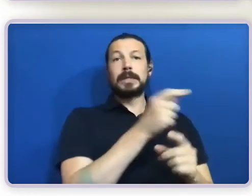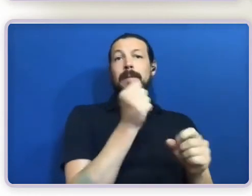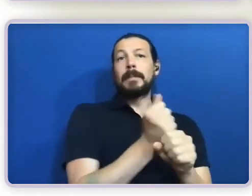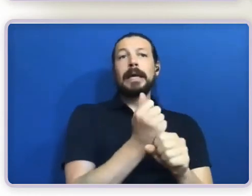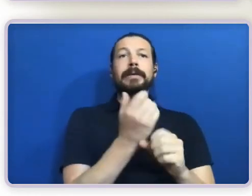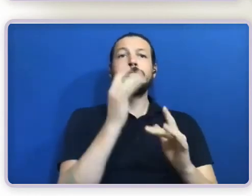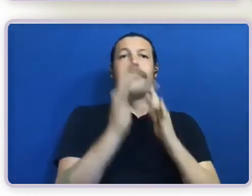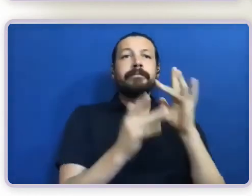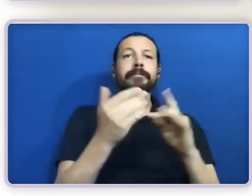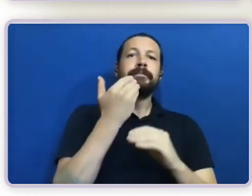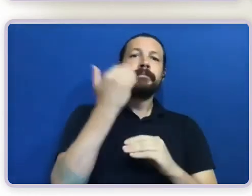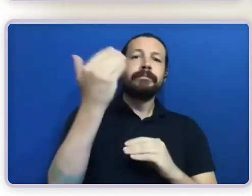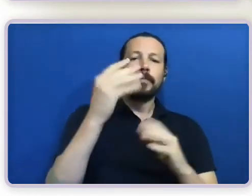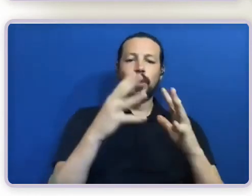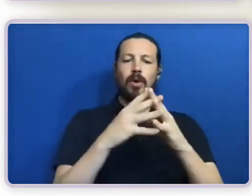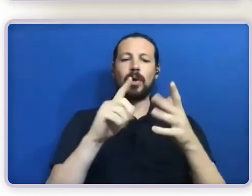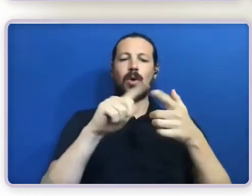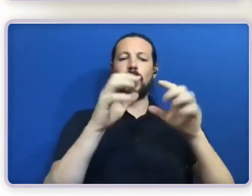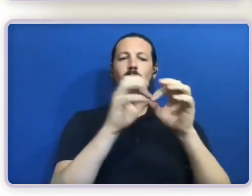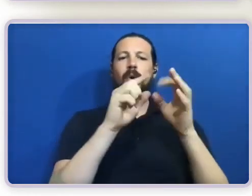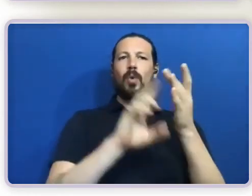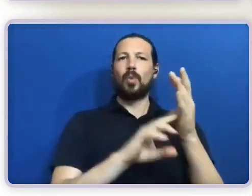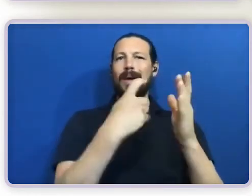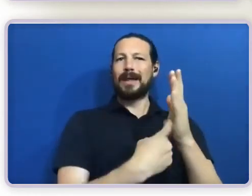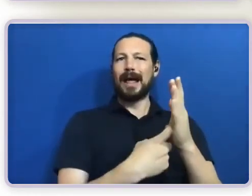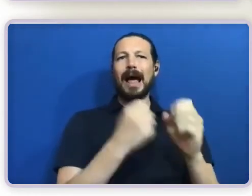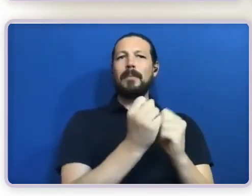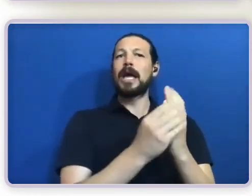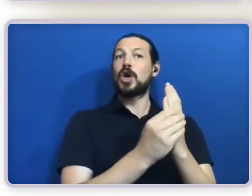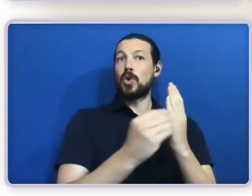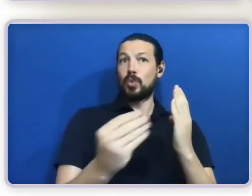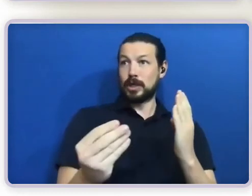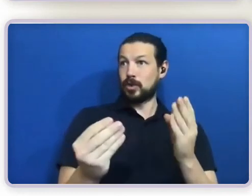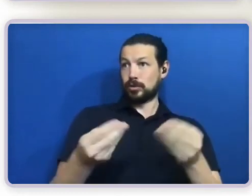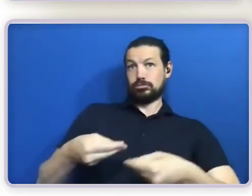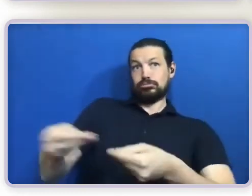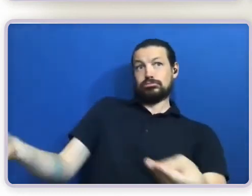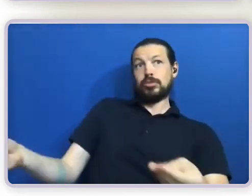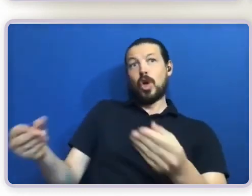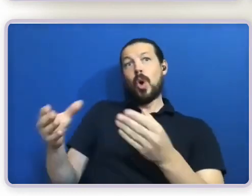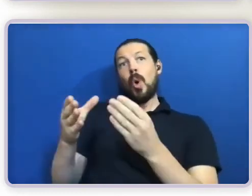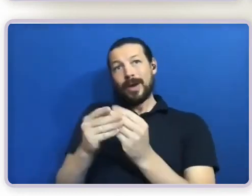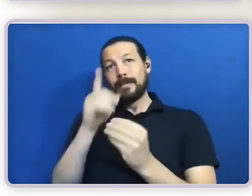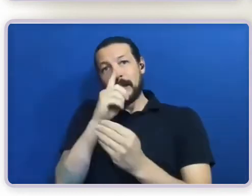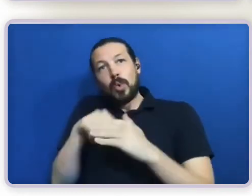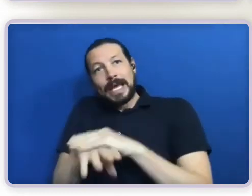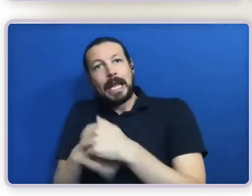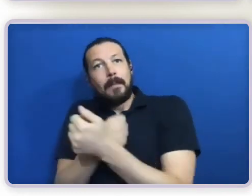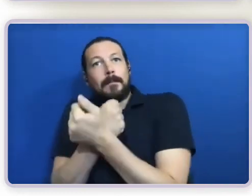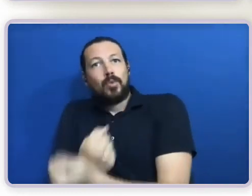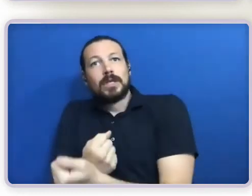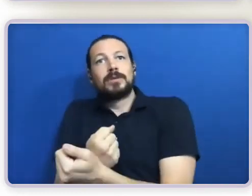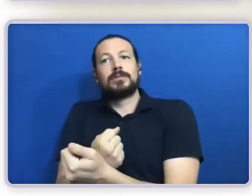and resources that will be shared with prisoners, and they will have an